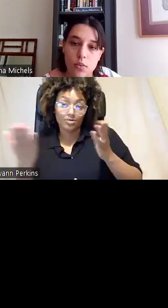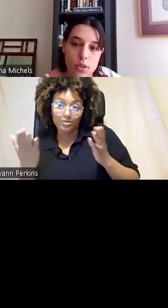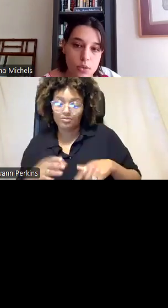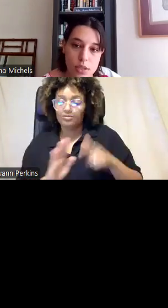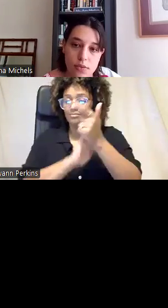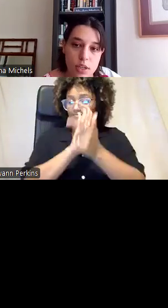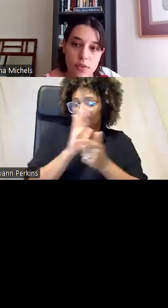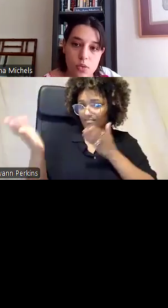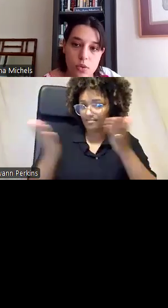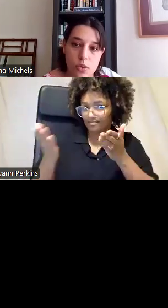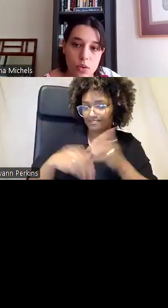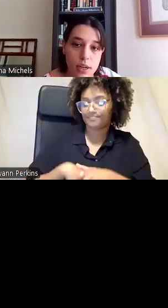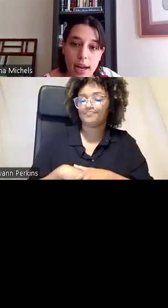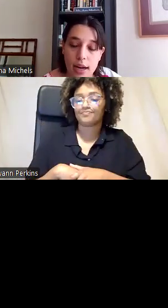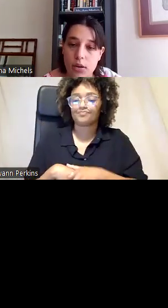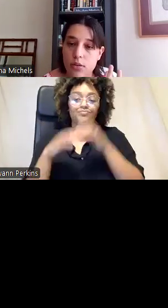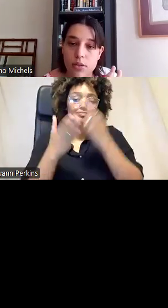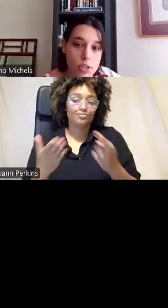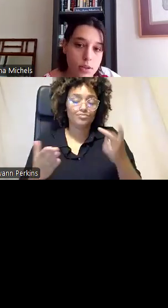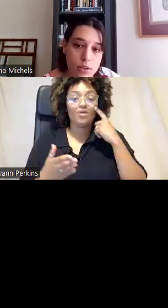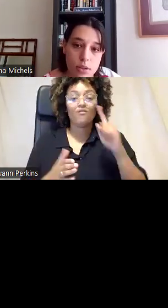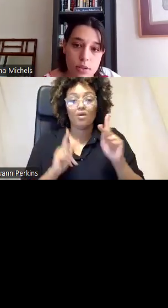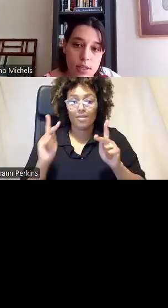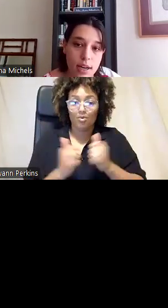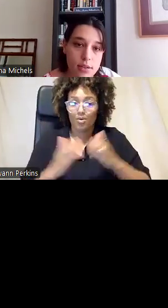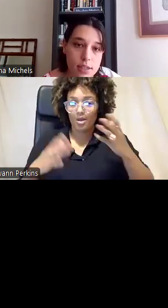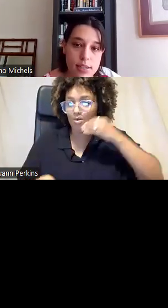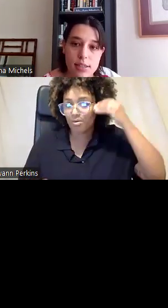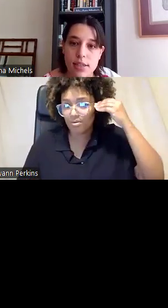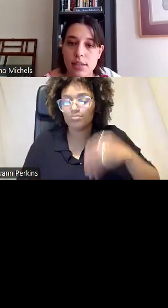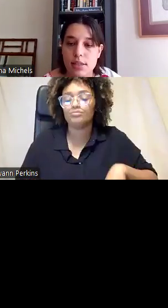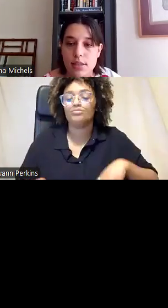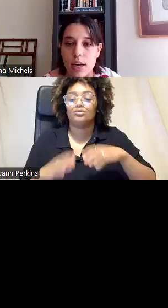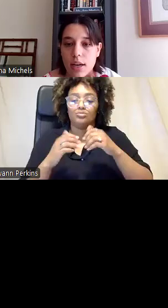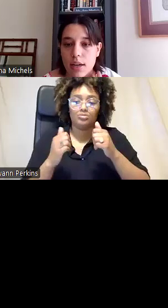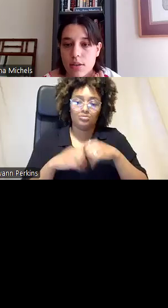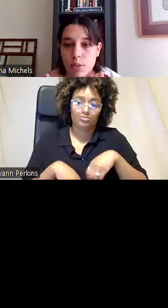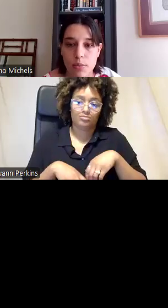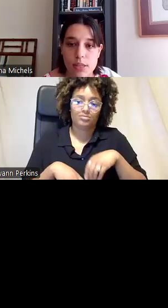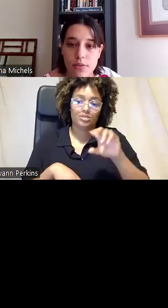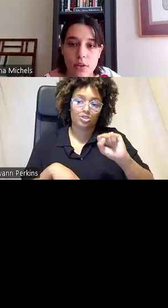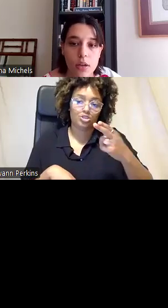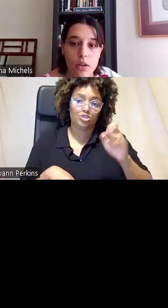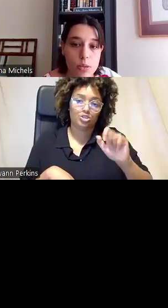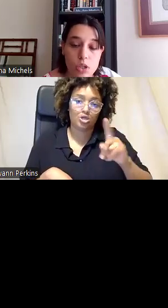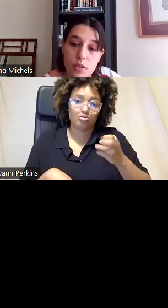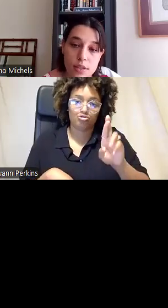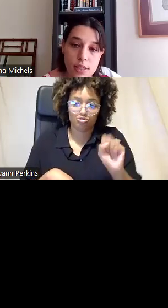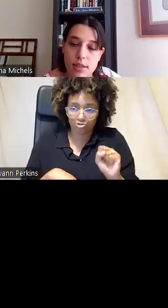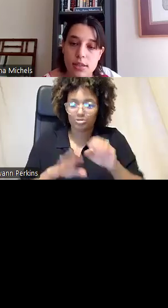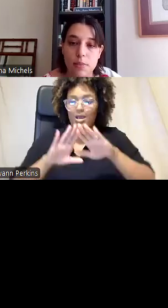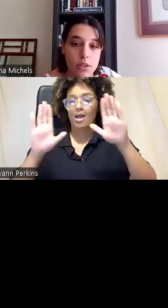services, resources for individuals who are unhoused, shelters and housing assistance, departments of